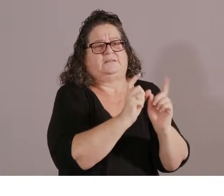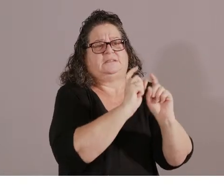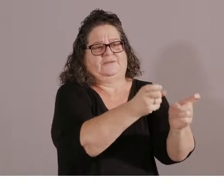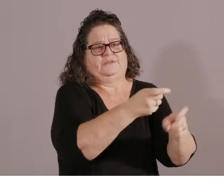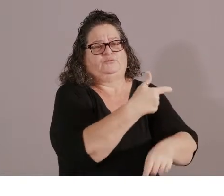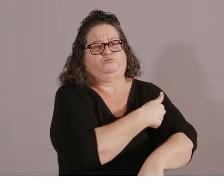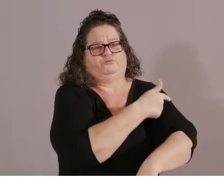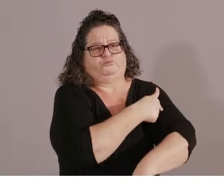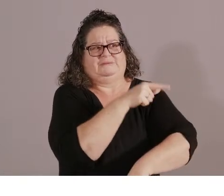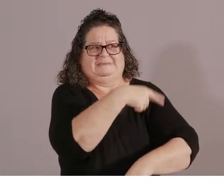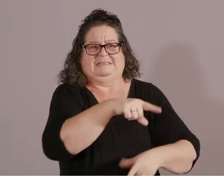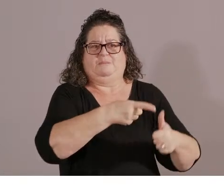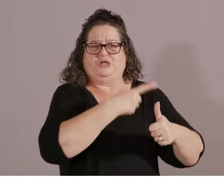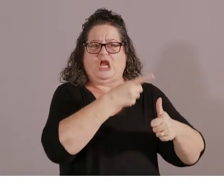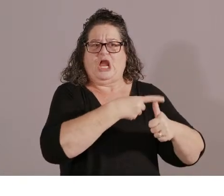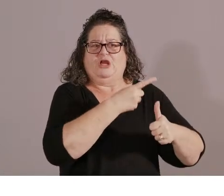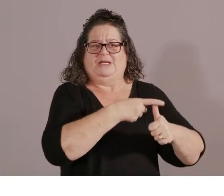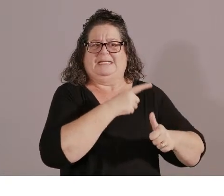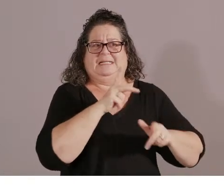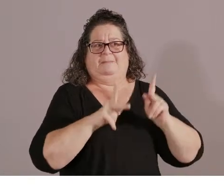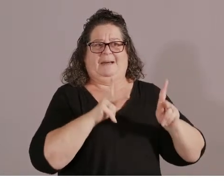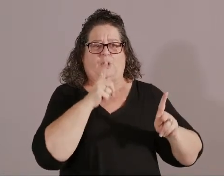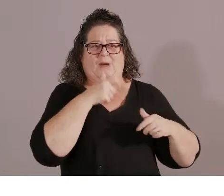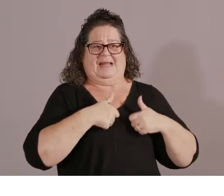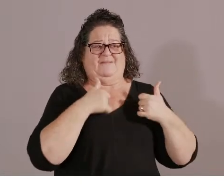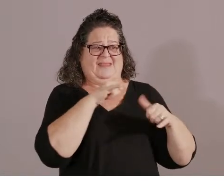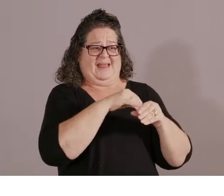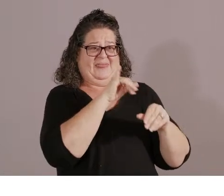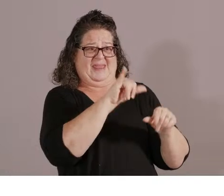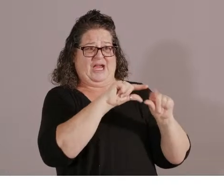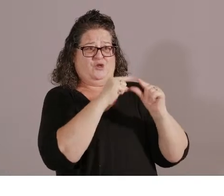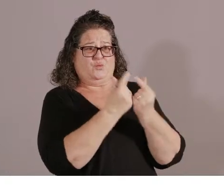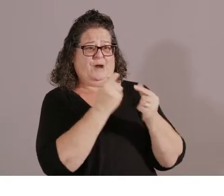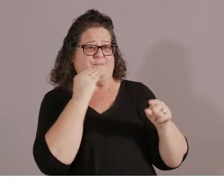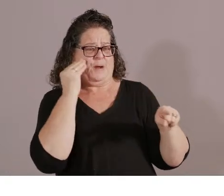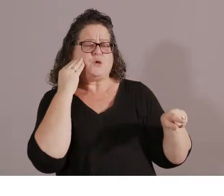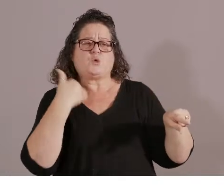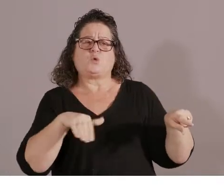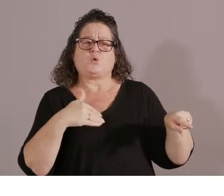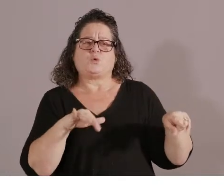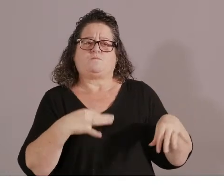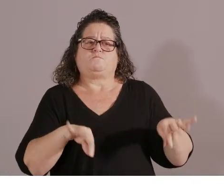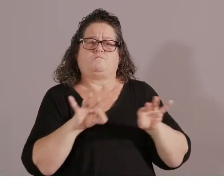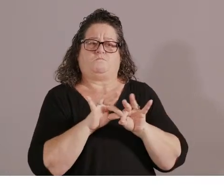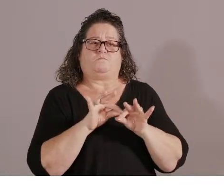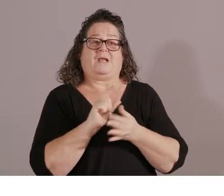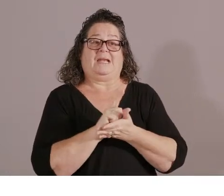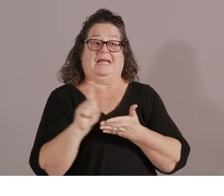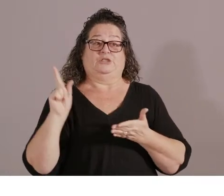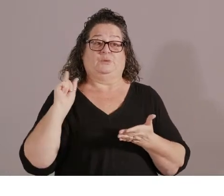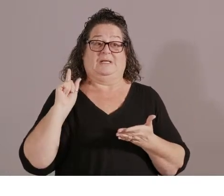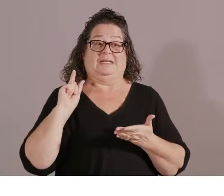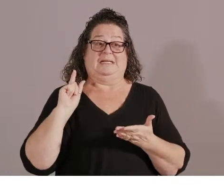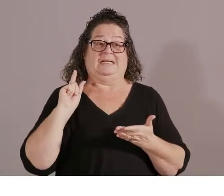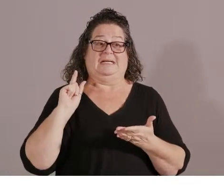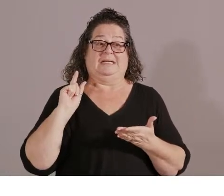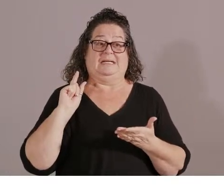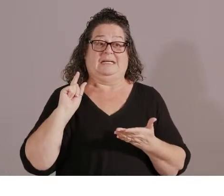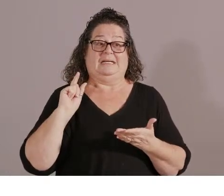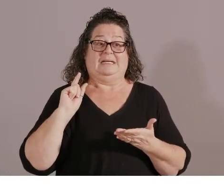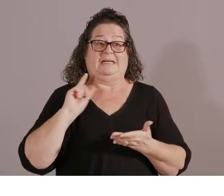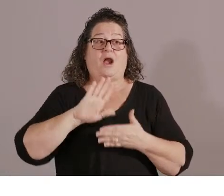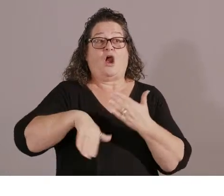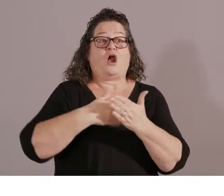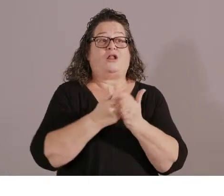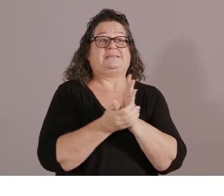and staff vaccinated. As of last week, all of the skilled nursing facilities have had at least one visit, and they